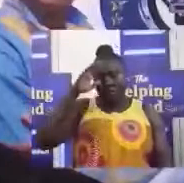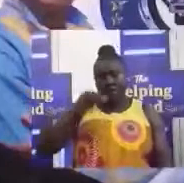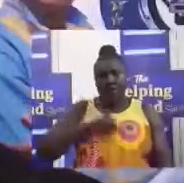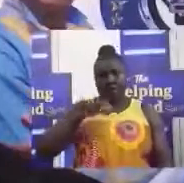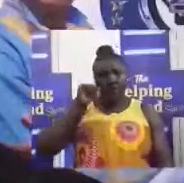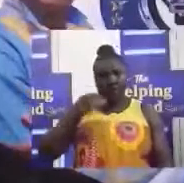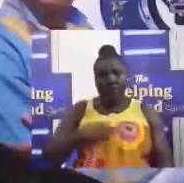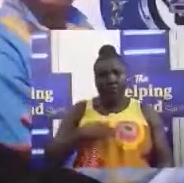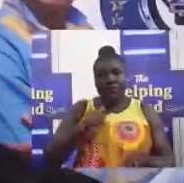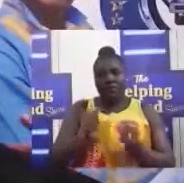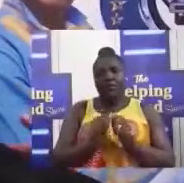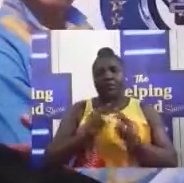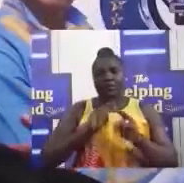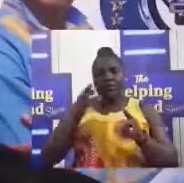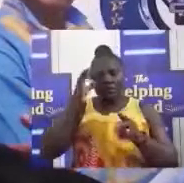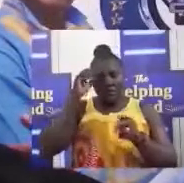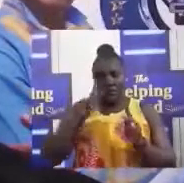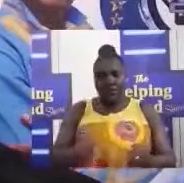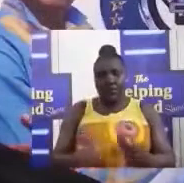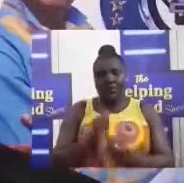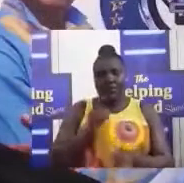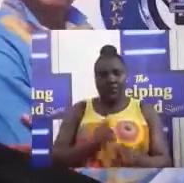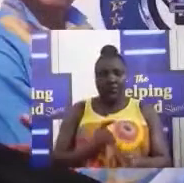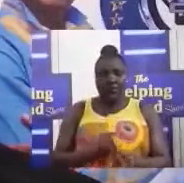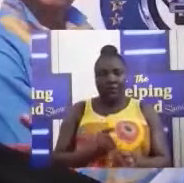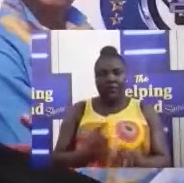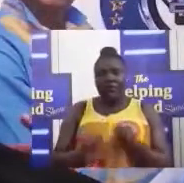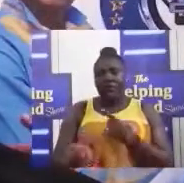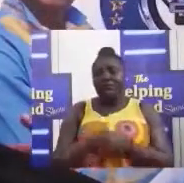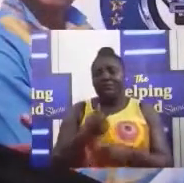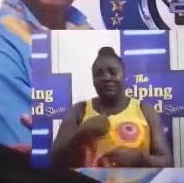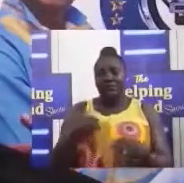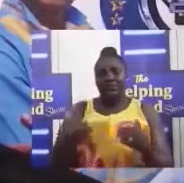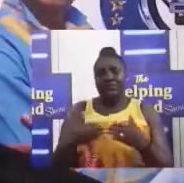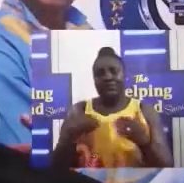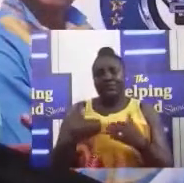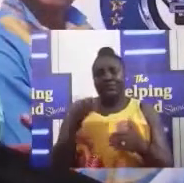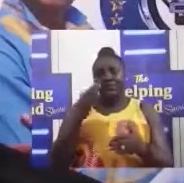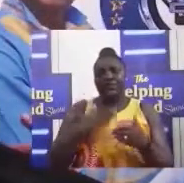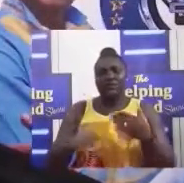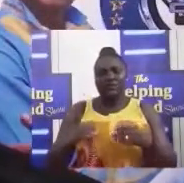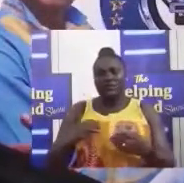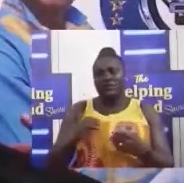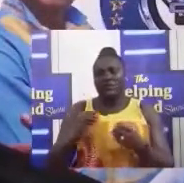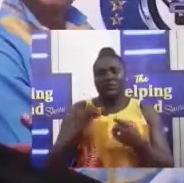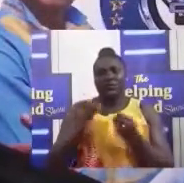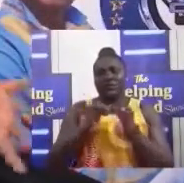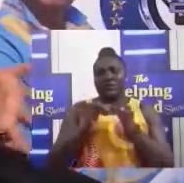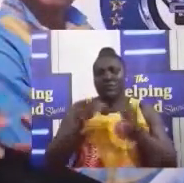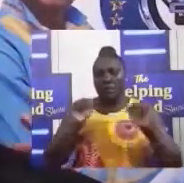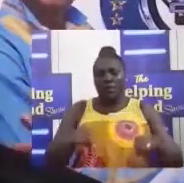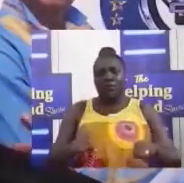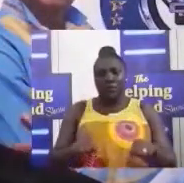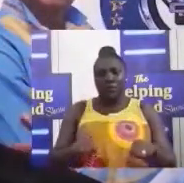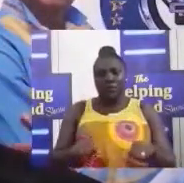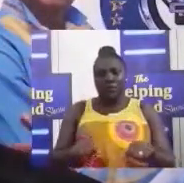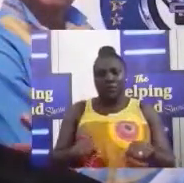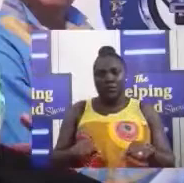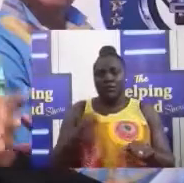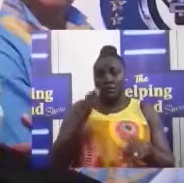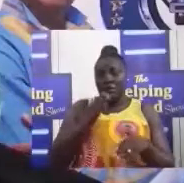Hello, ladies and gentlemen. You are with me, the voice of Ability on Air for persons with disability. And today, I want to introduce you to someone with so much